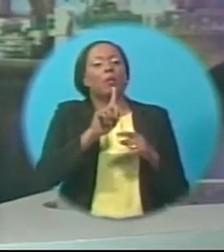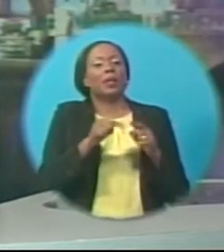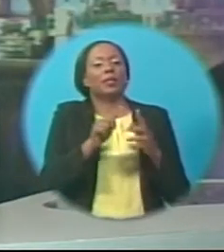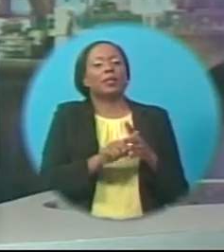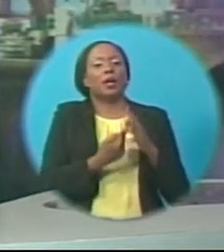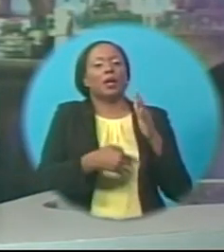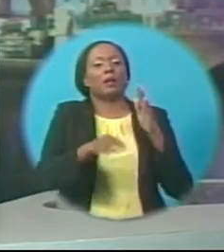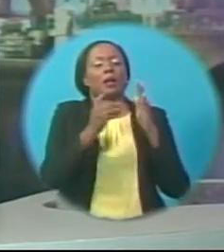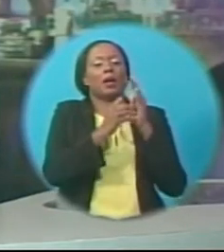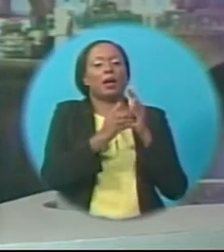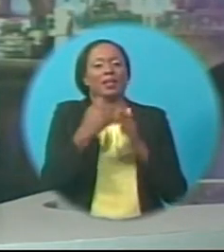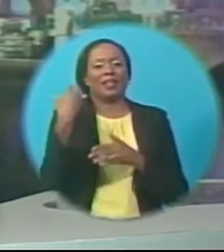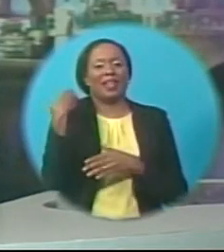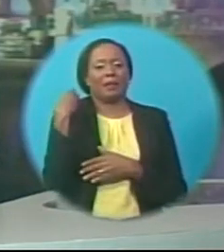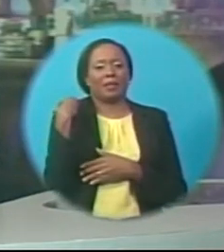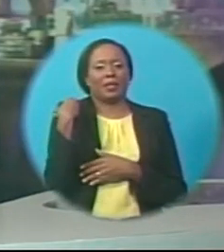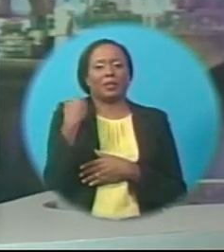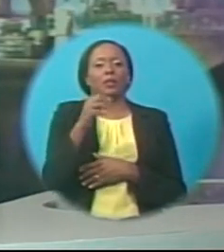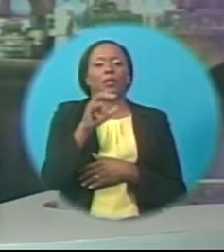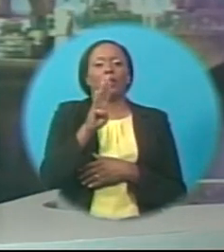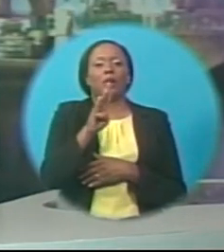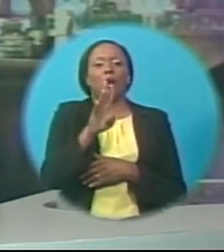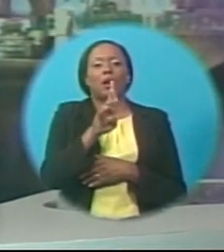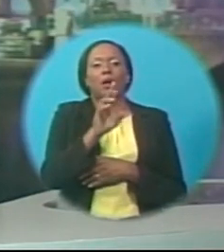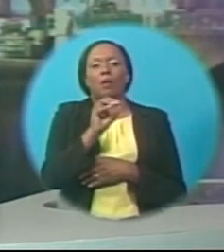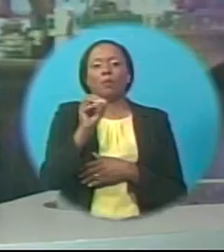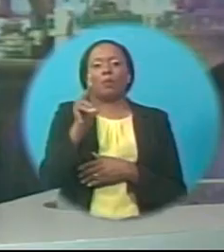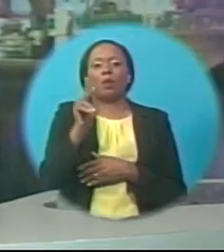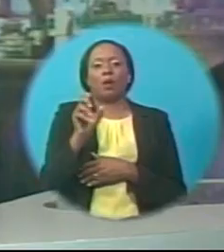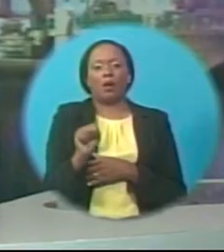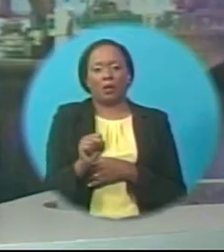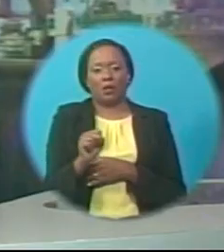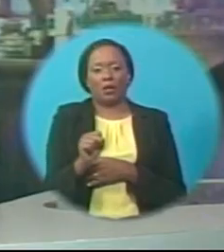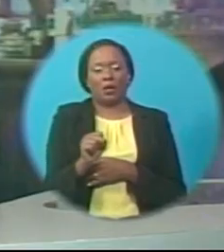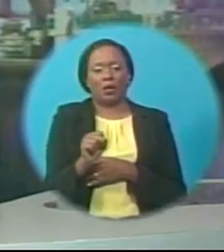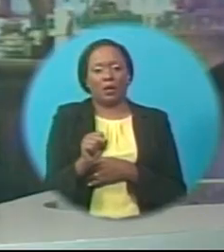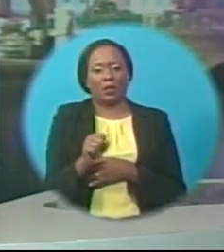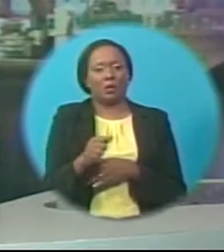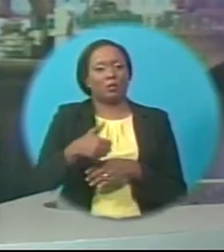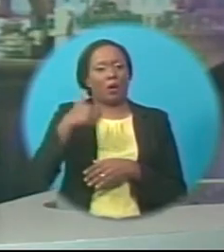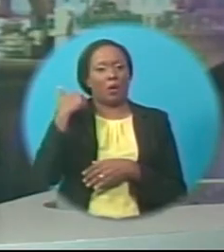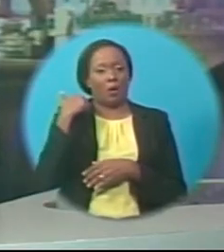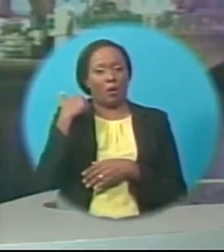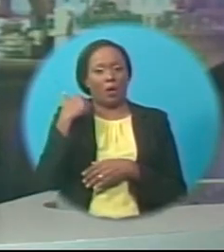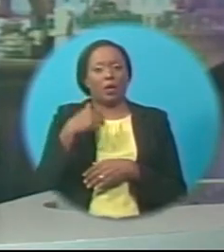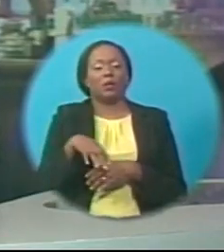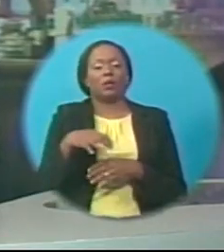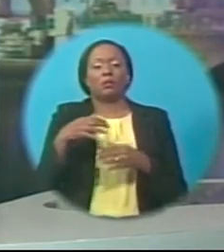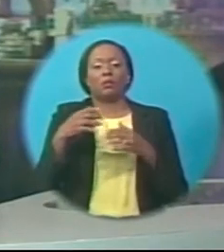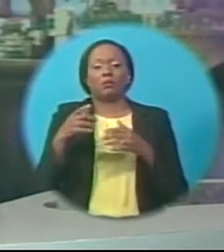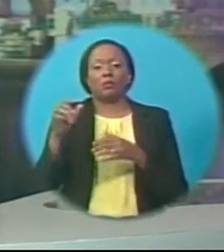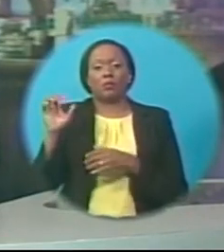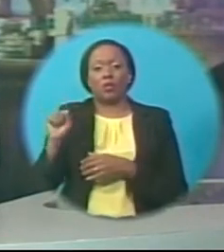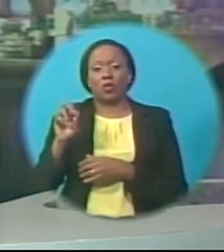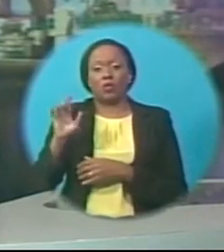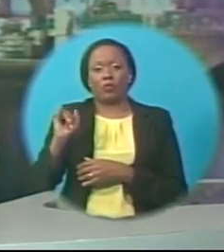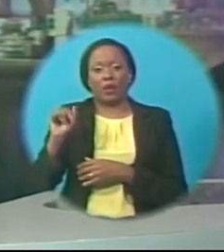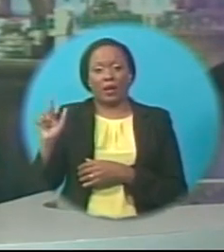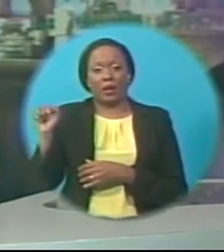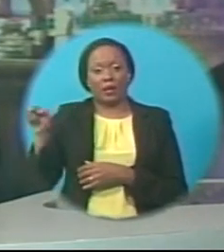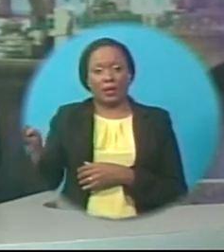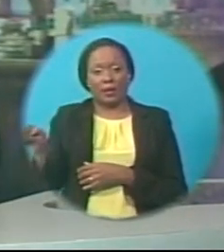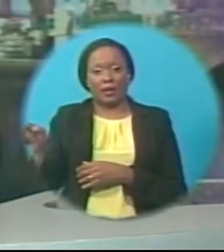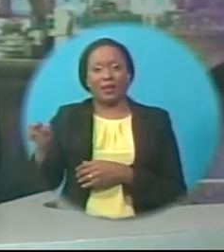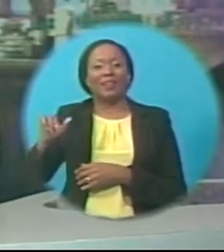they lost their captain Shamar Brooks for 54 after he had added just 11 runs to his overnight 43. So, scores in the